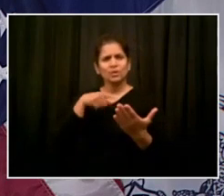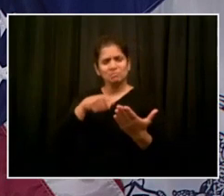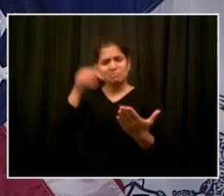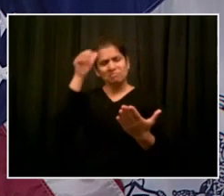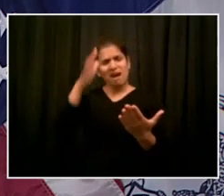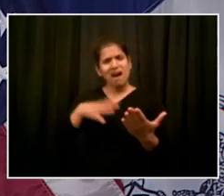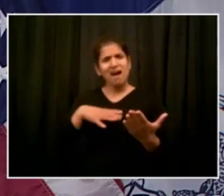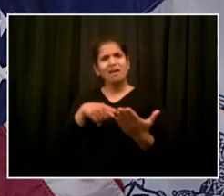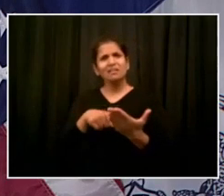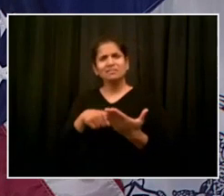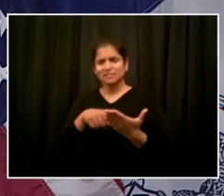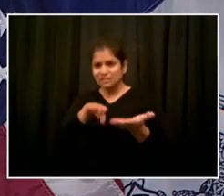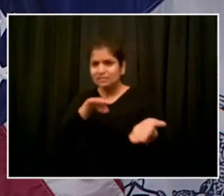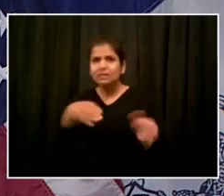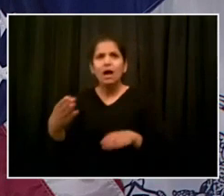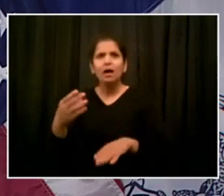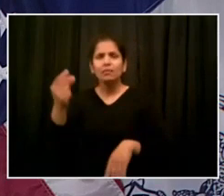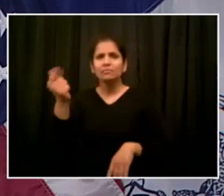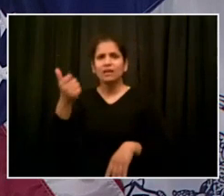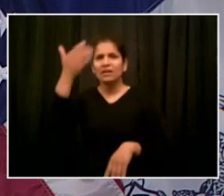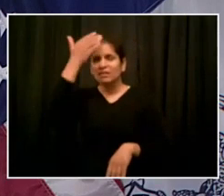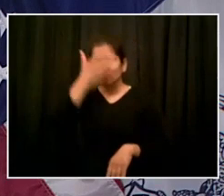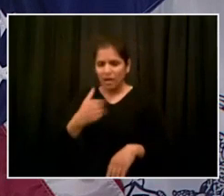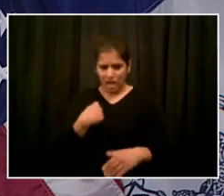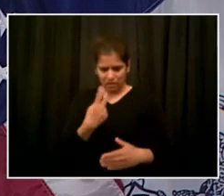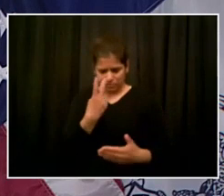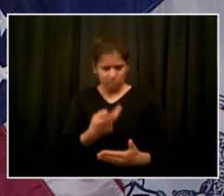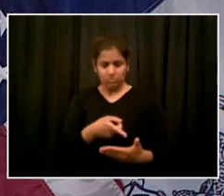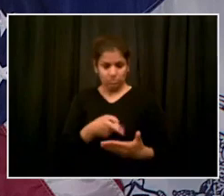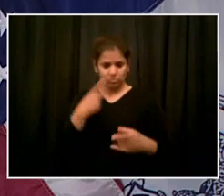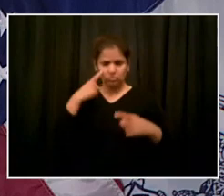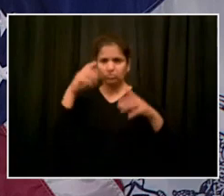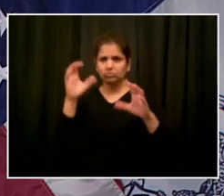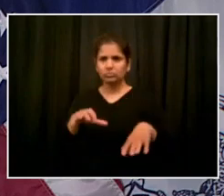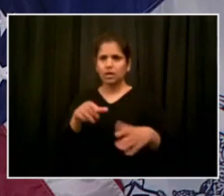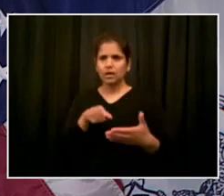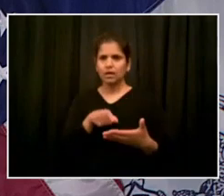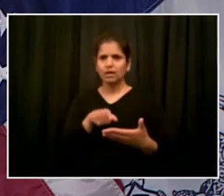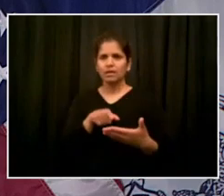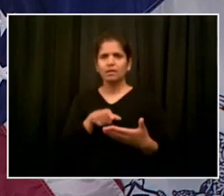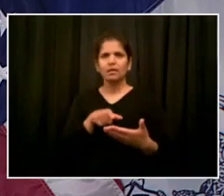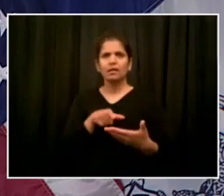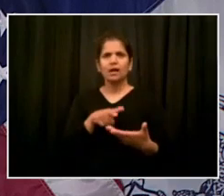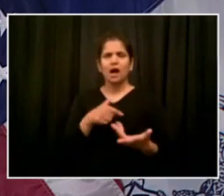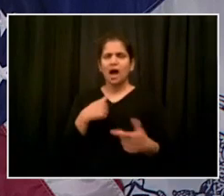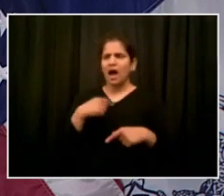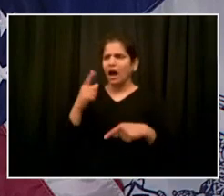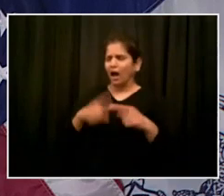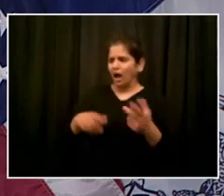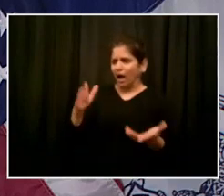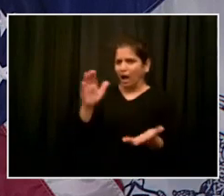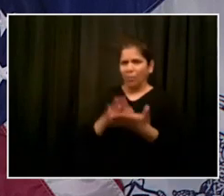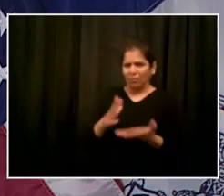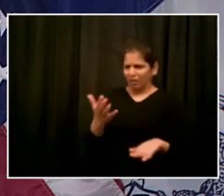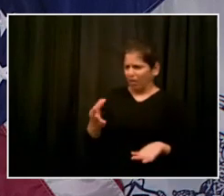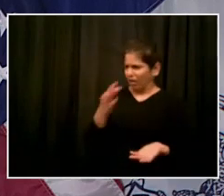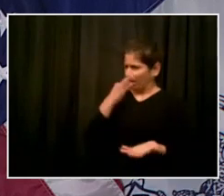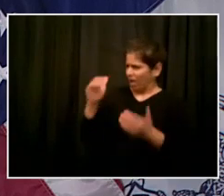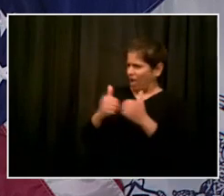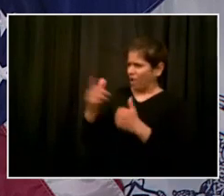not believe the officer's lack of concern. And it was horrifying.